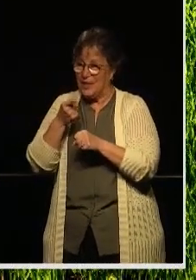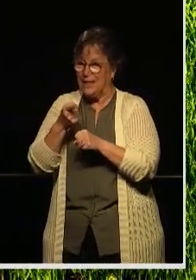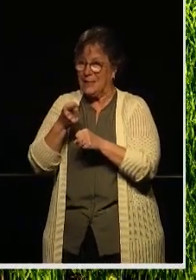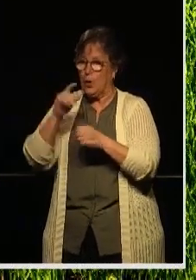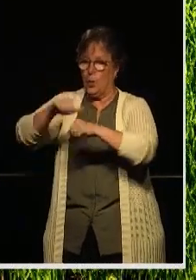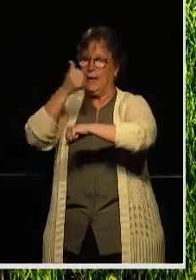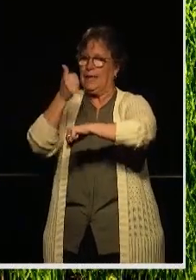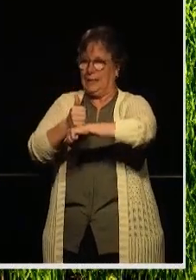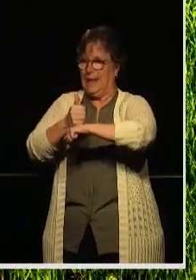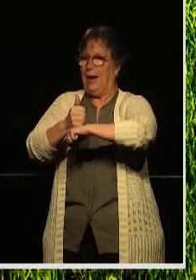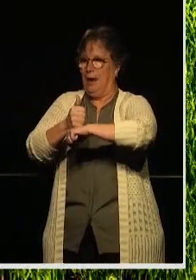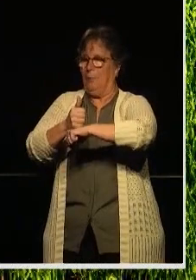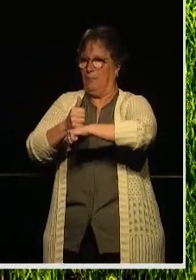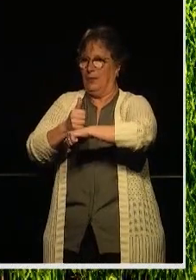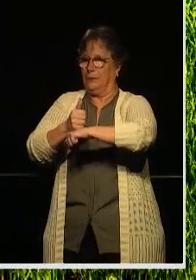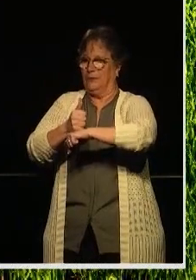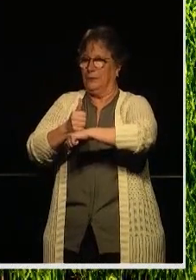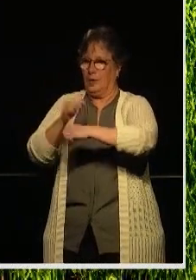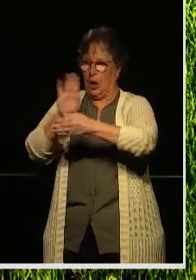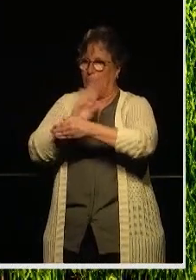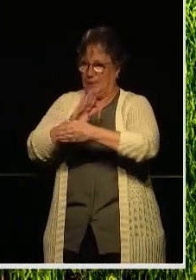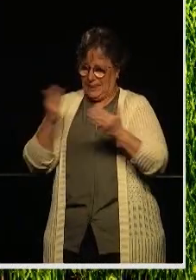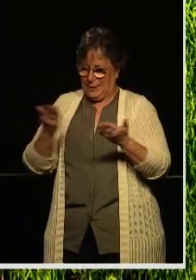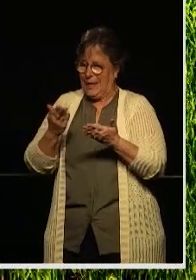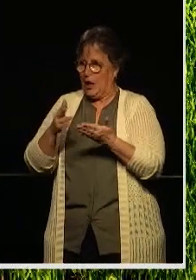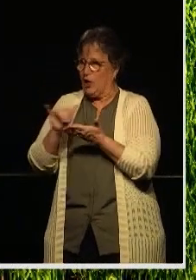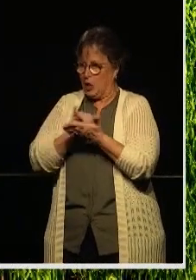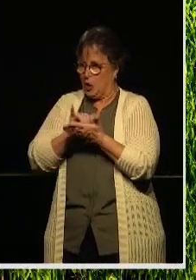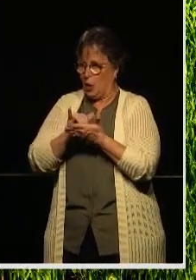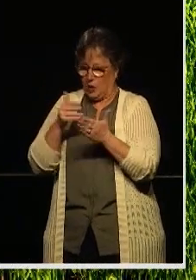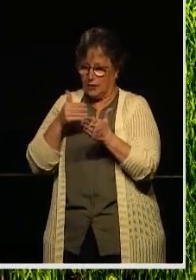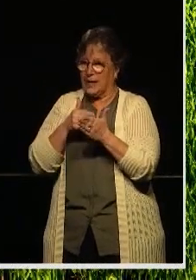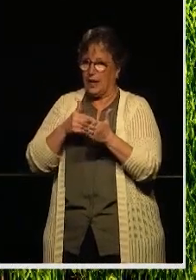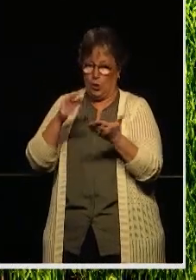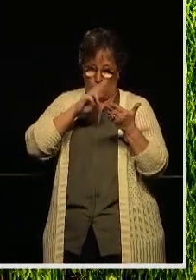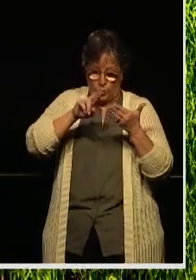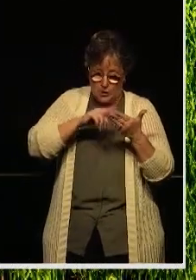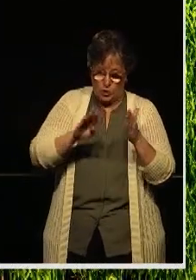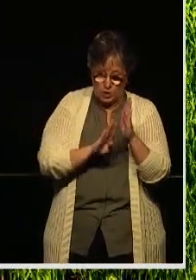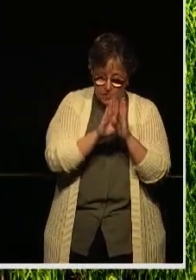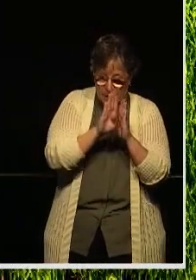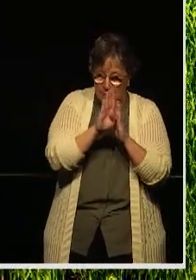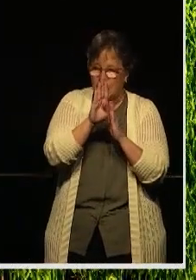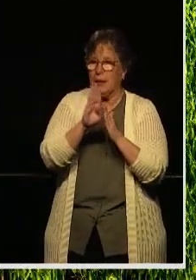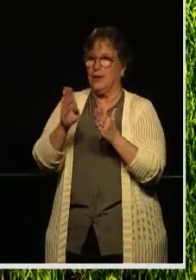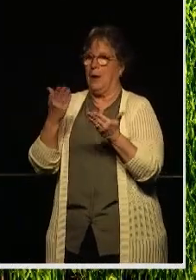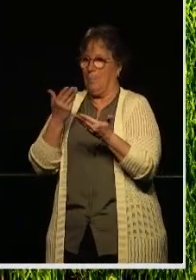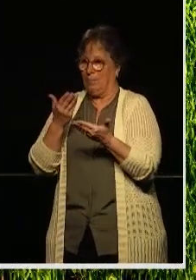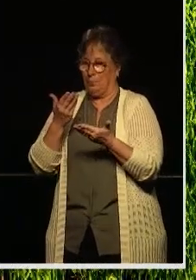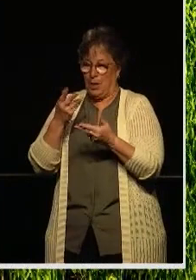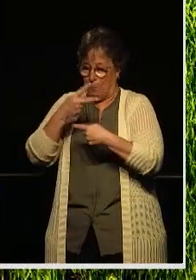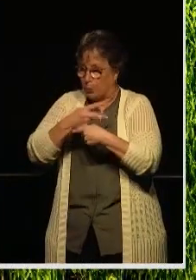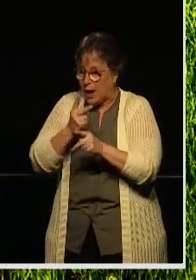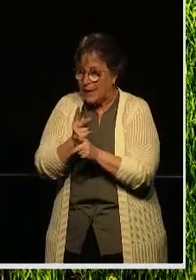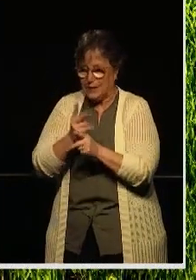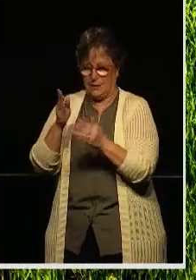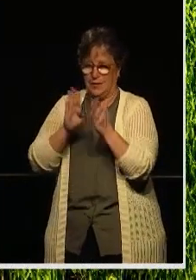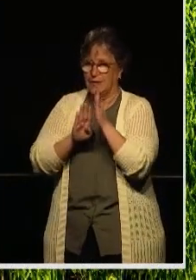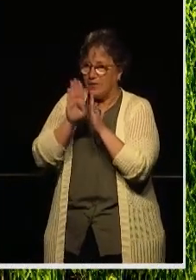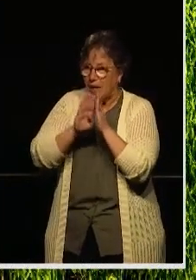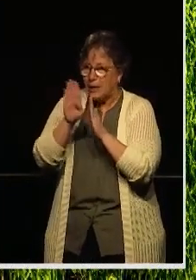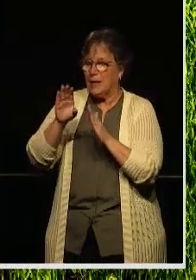right here in central New York. That includes research and development, product development and staging, as well as eventual substrate